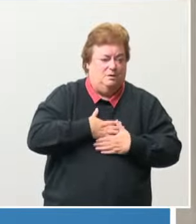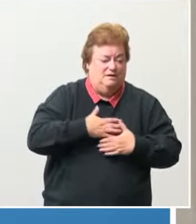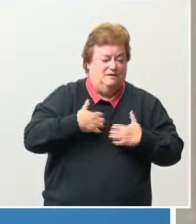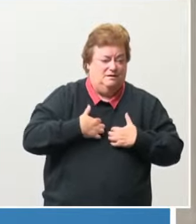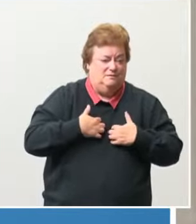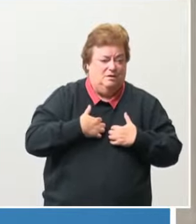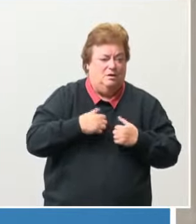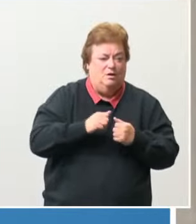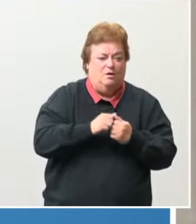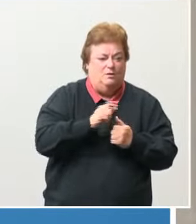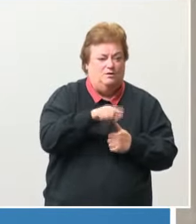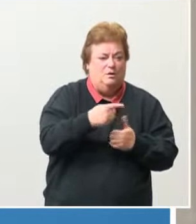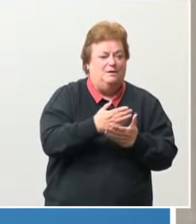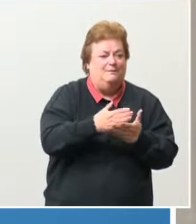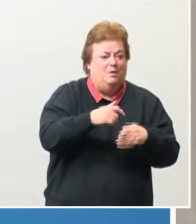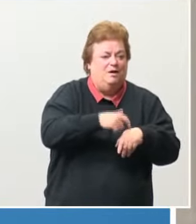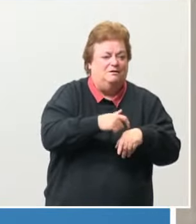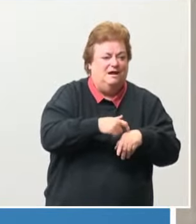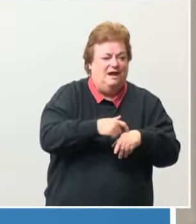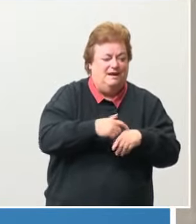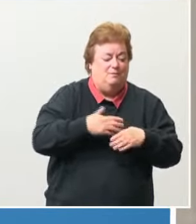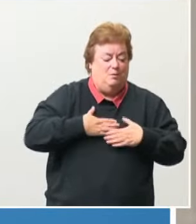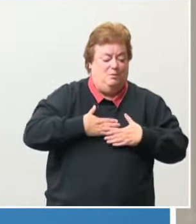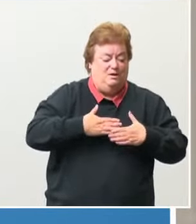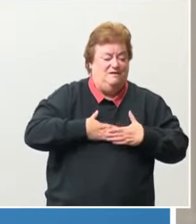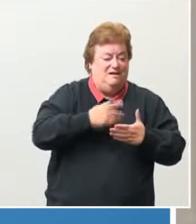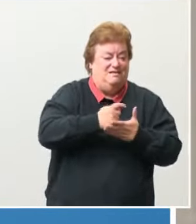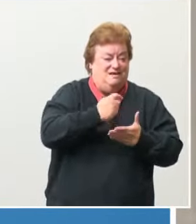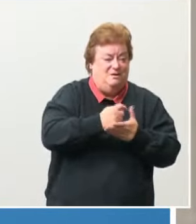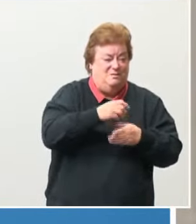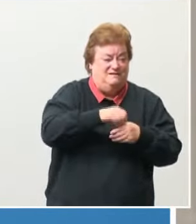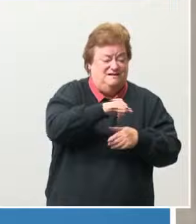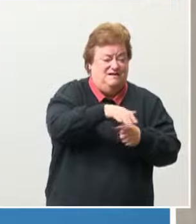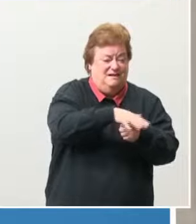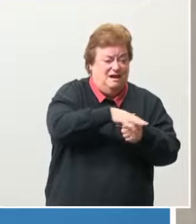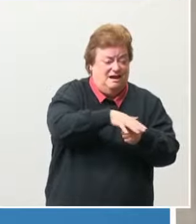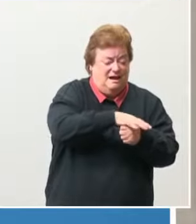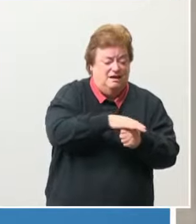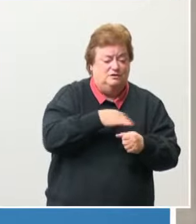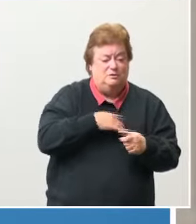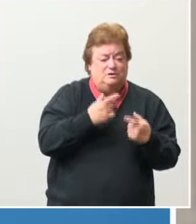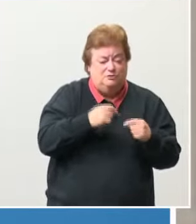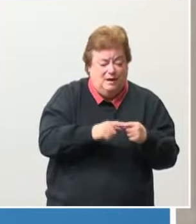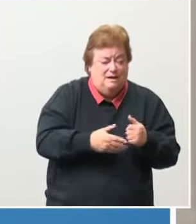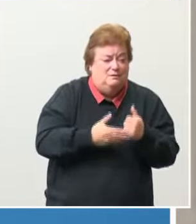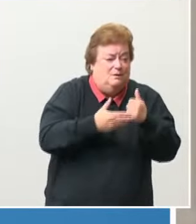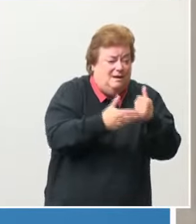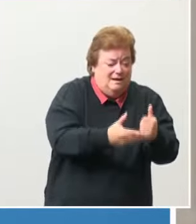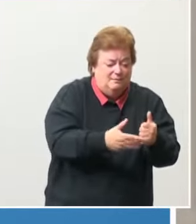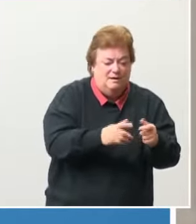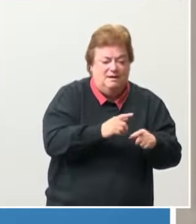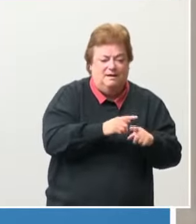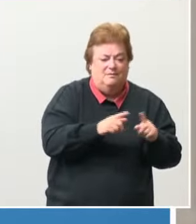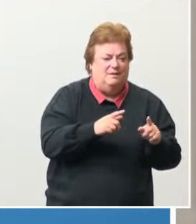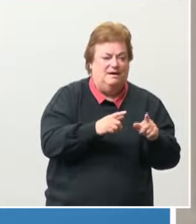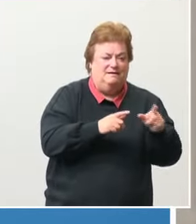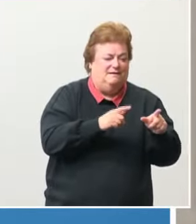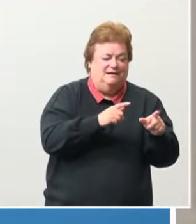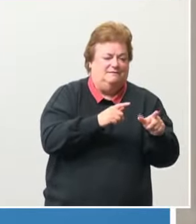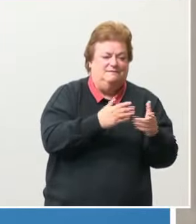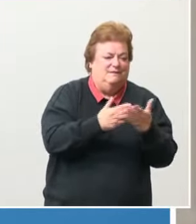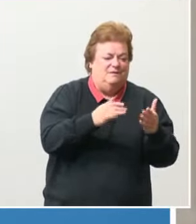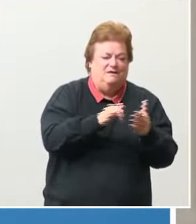respiratory therapist in the area. And we're trying to help some of them manage them in their current place, but this is not something that they're used to